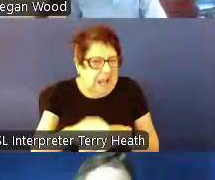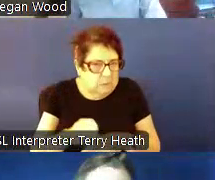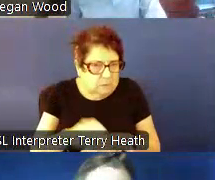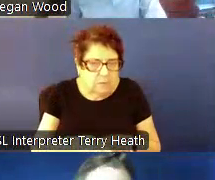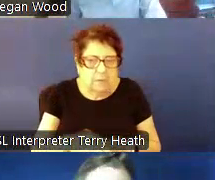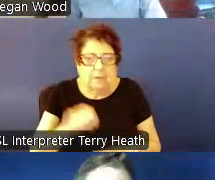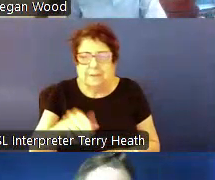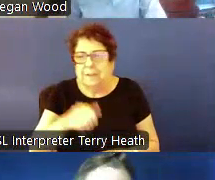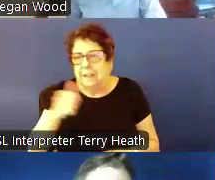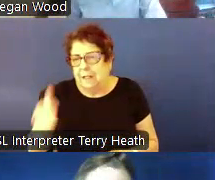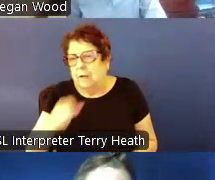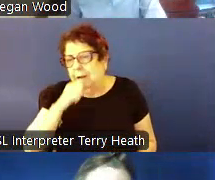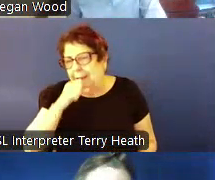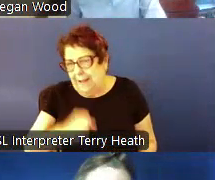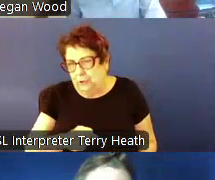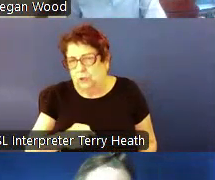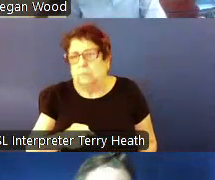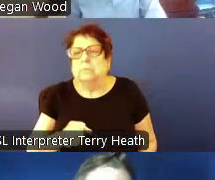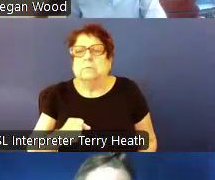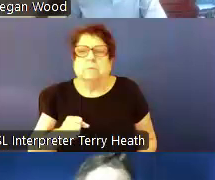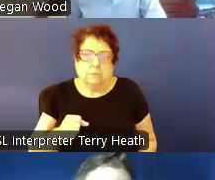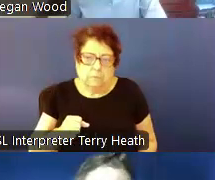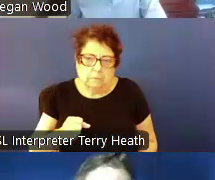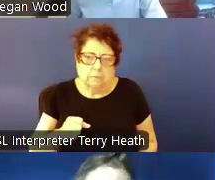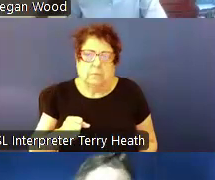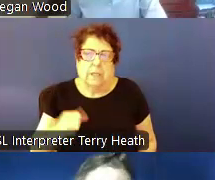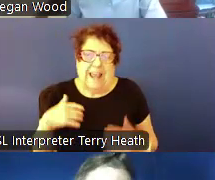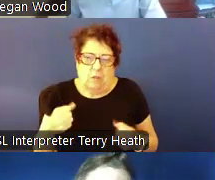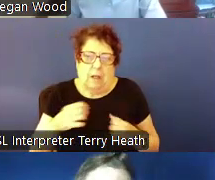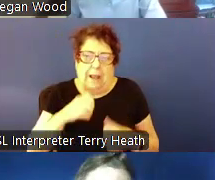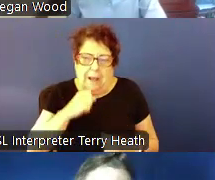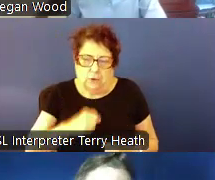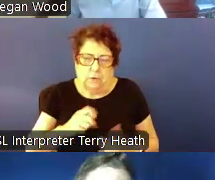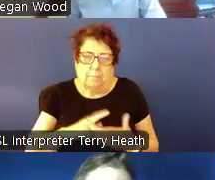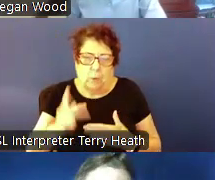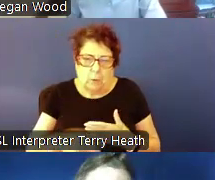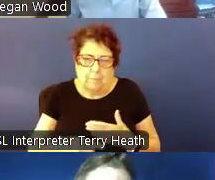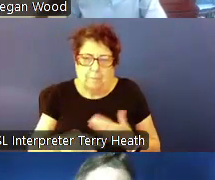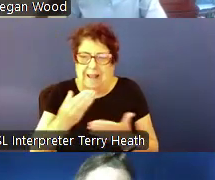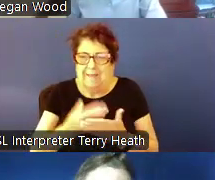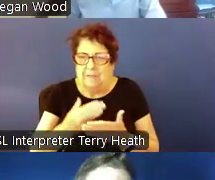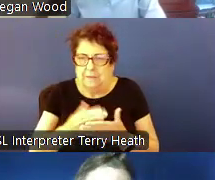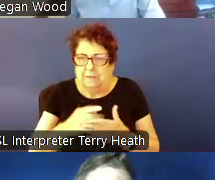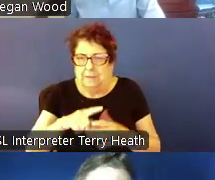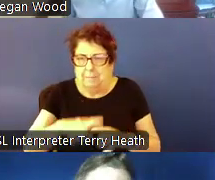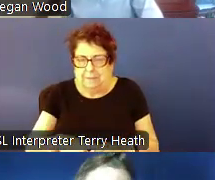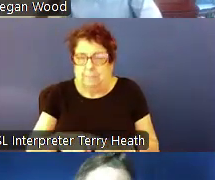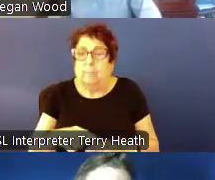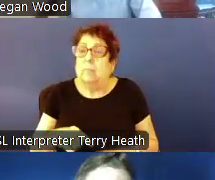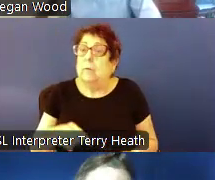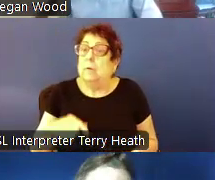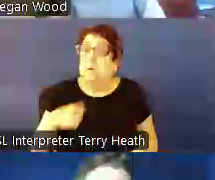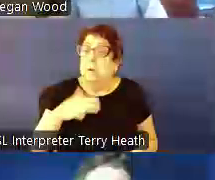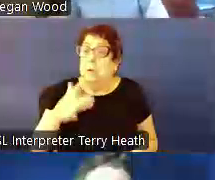evidence-based. And we have a geriatric counselor that sees people in their homes to provide that counseling service. And we will be expanding